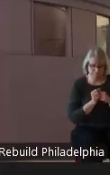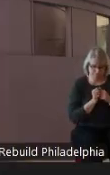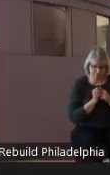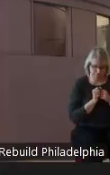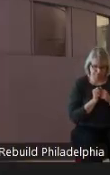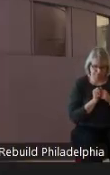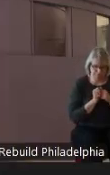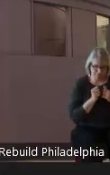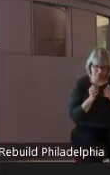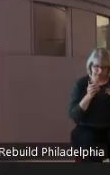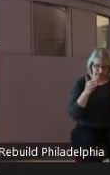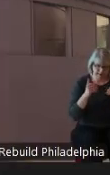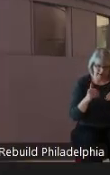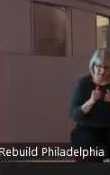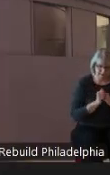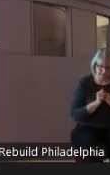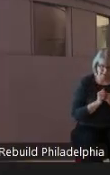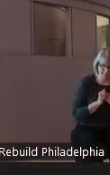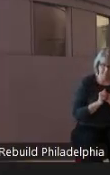Next slide.